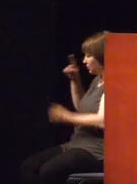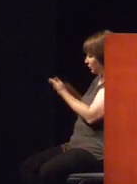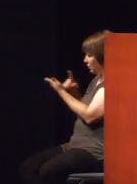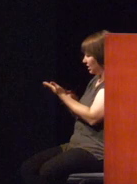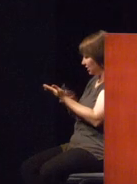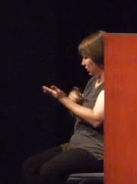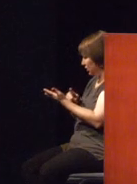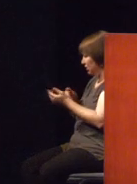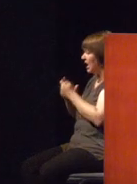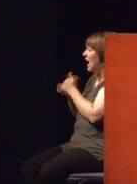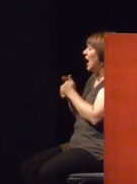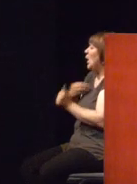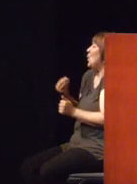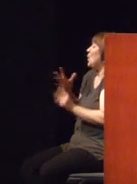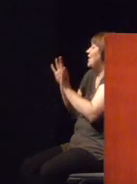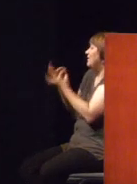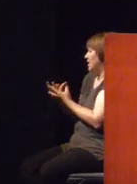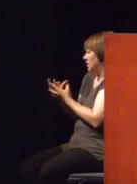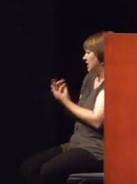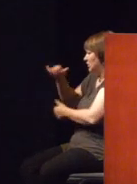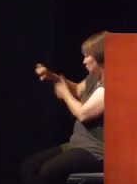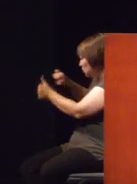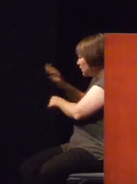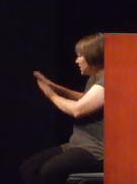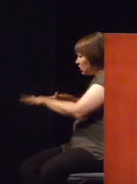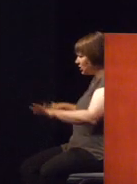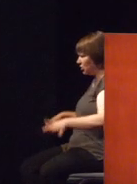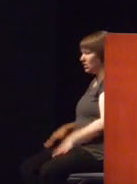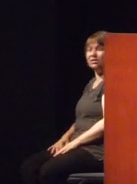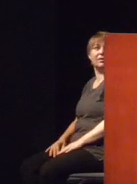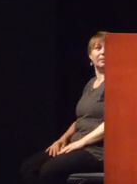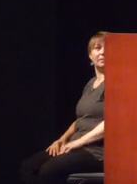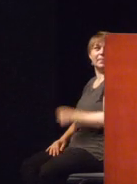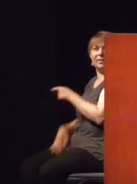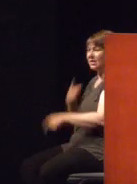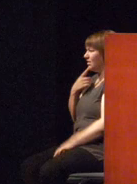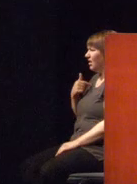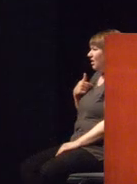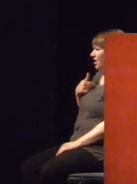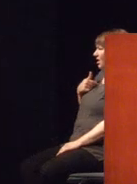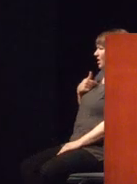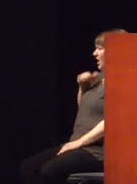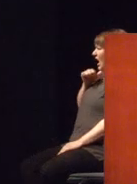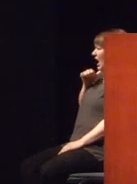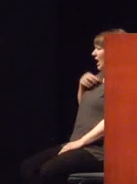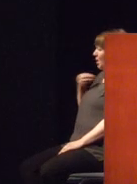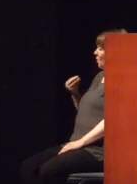white families socialize their children around race. And he said, oh, I'm not white, I'm just